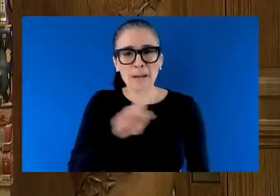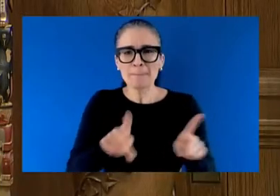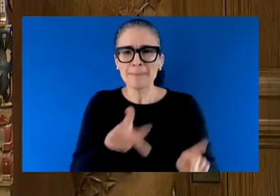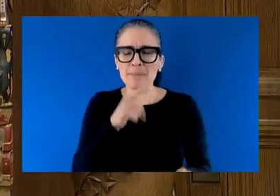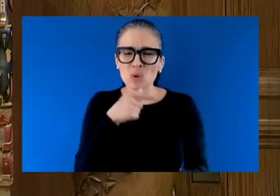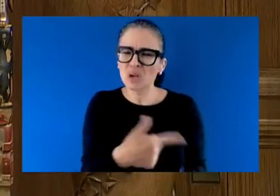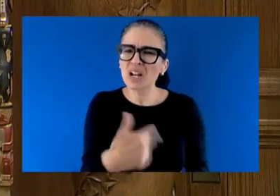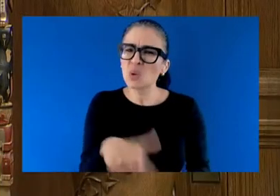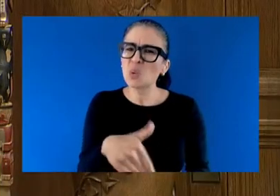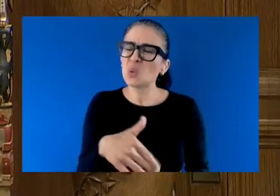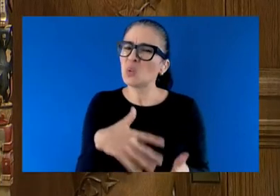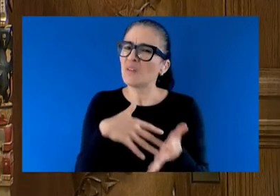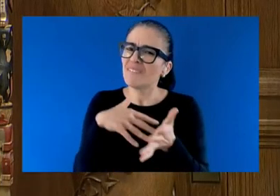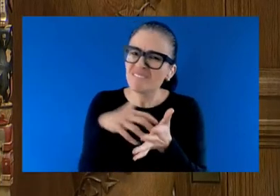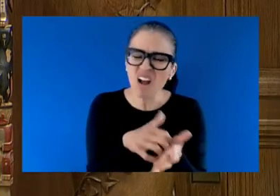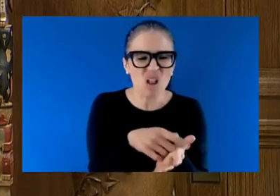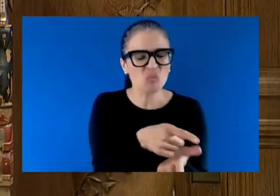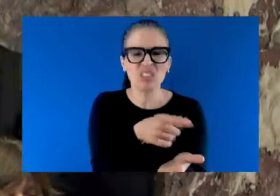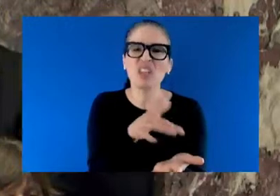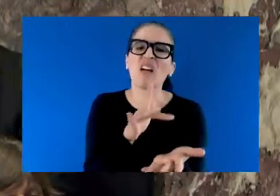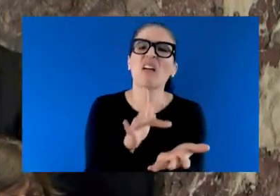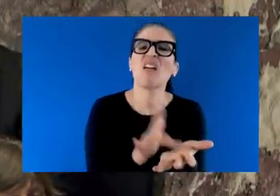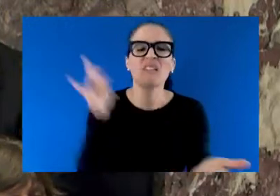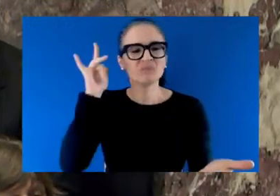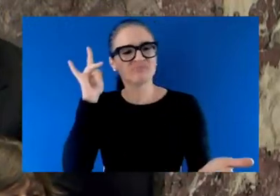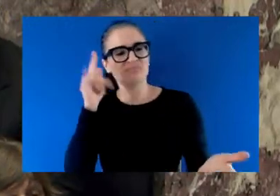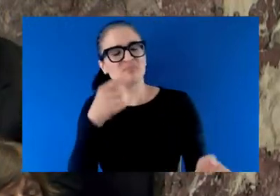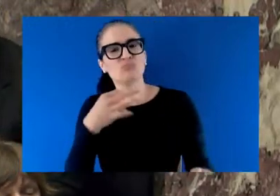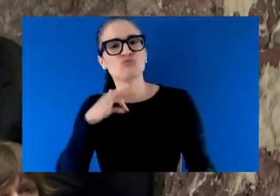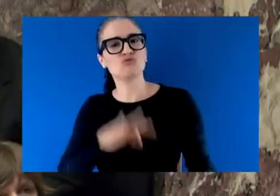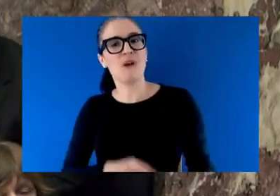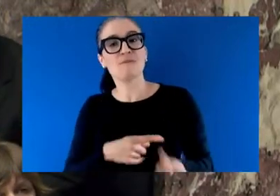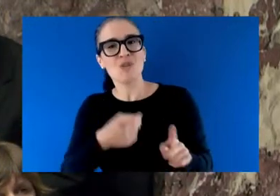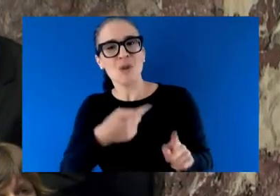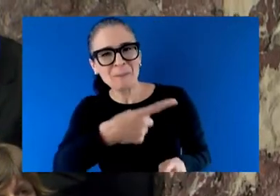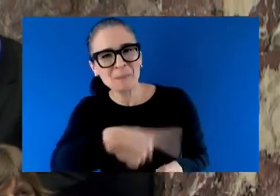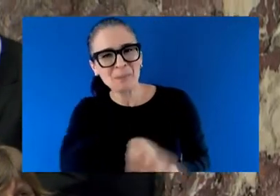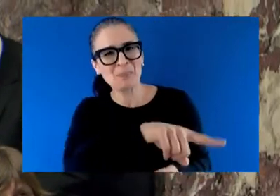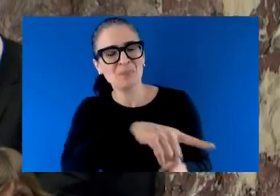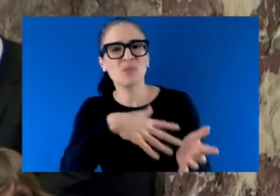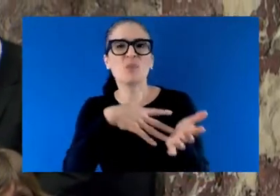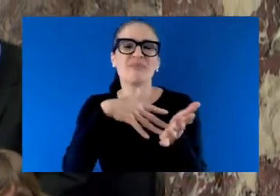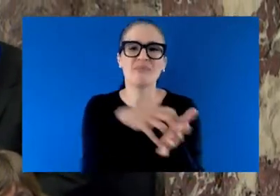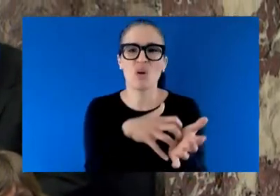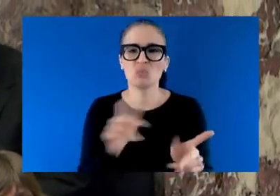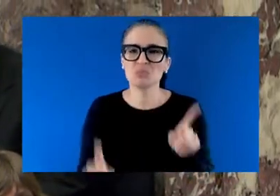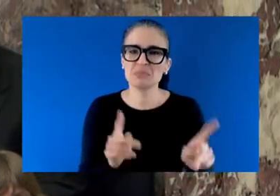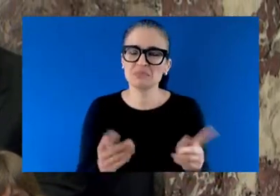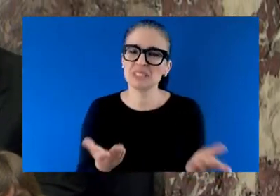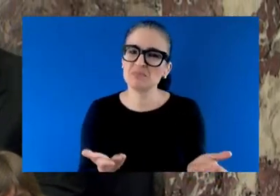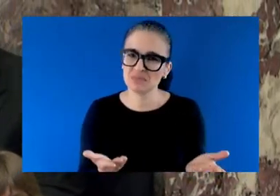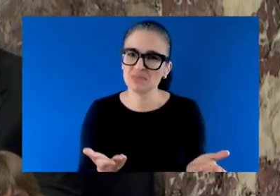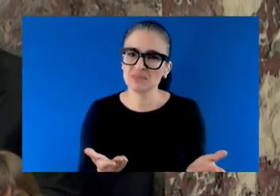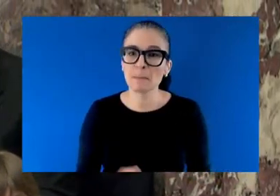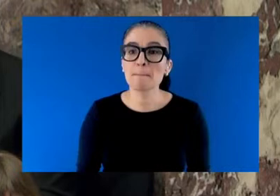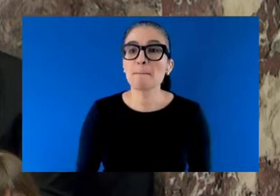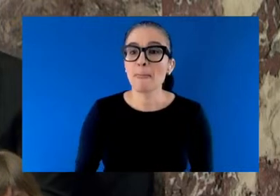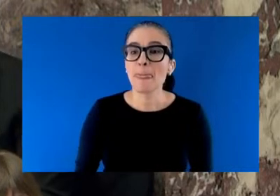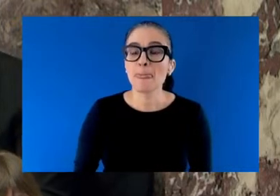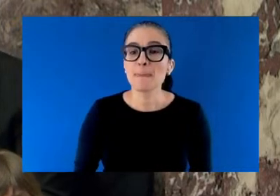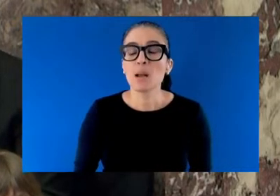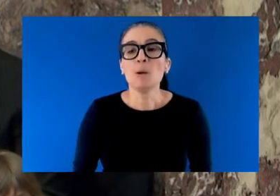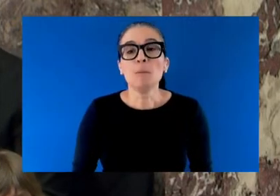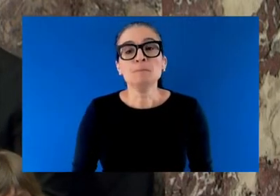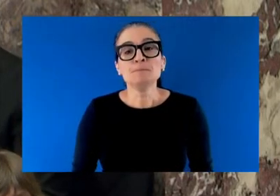Thank you very much, Honourable Speaker. And the position of the government is clear. This isn't allowed. It shouldn't be allowed,